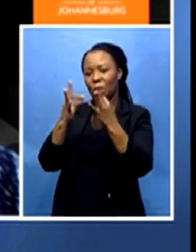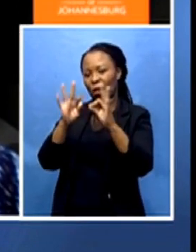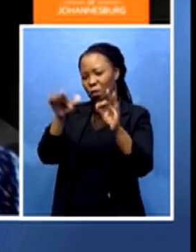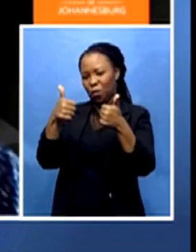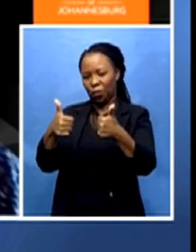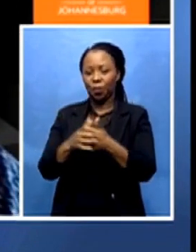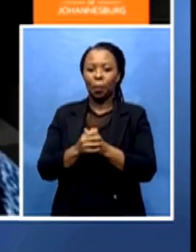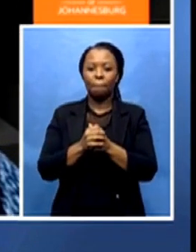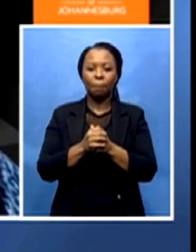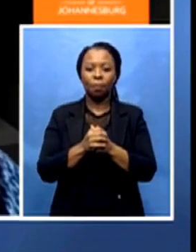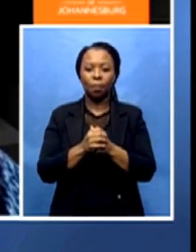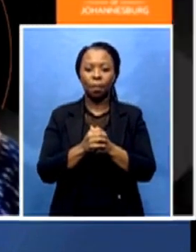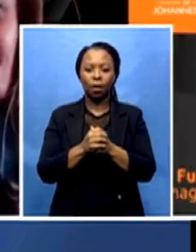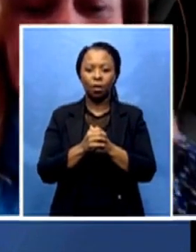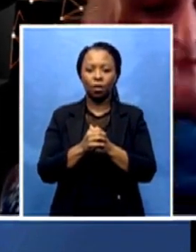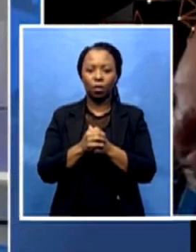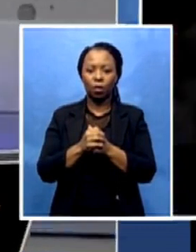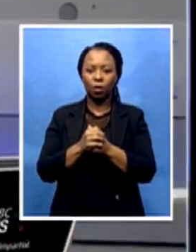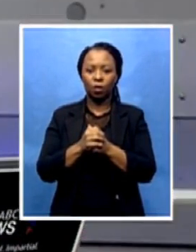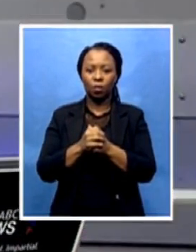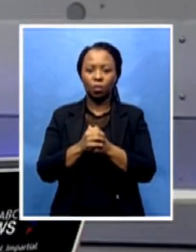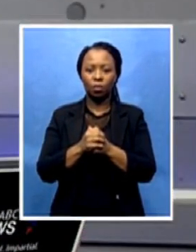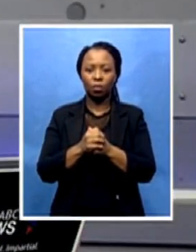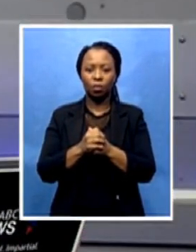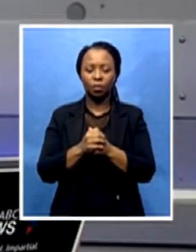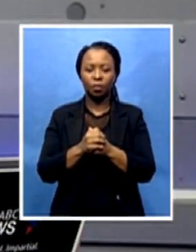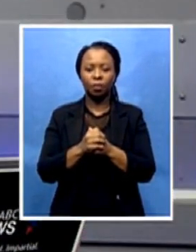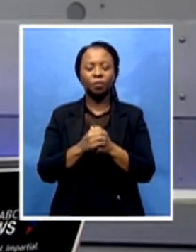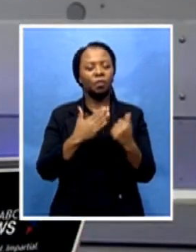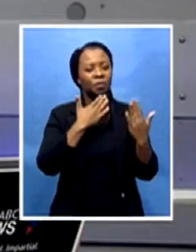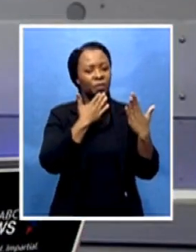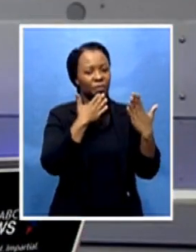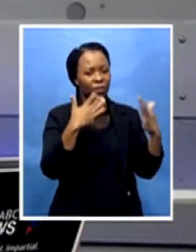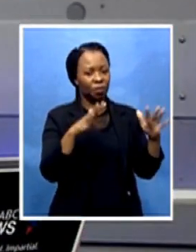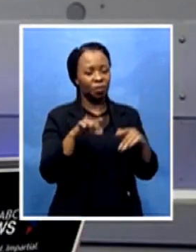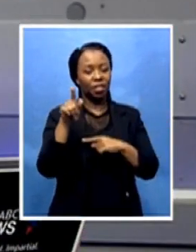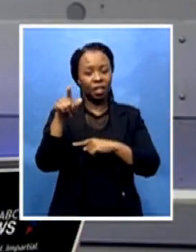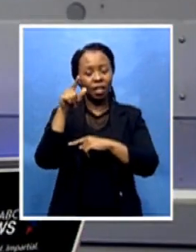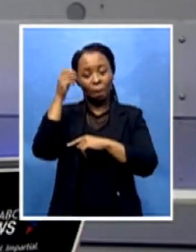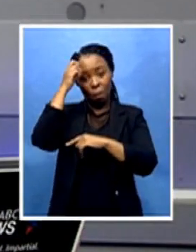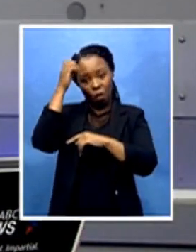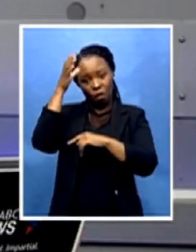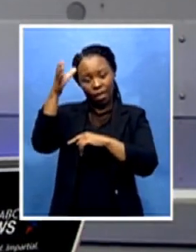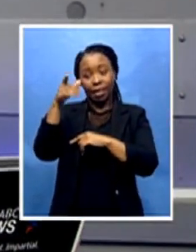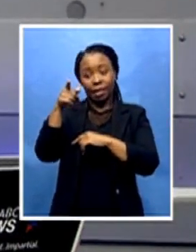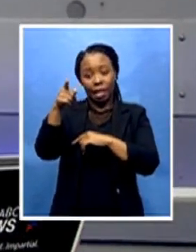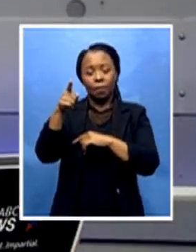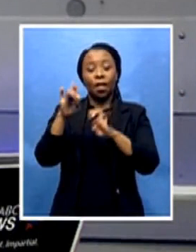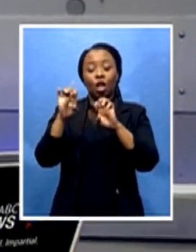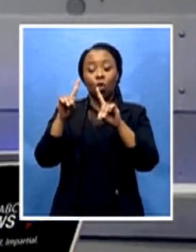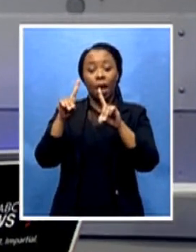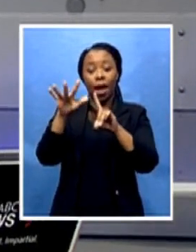much. All of the best. That was Professor Sarah Gravett, an education analyst and Dean of